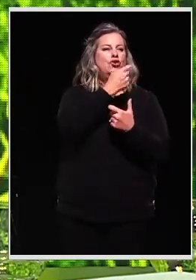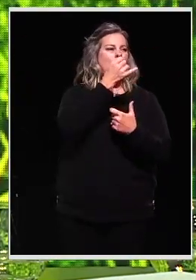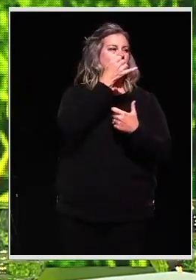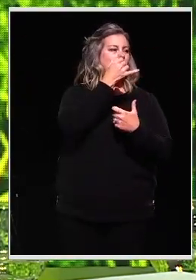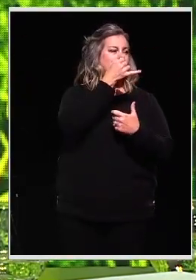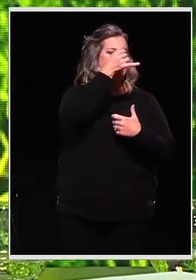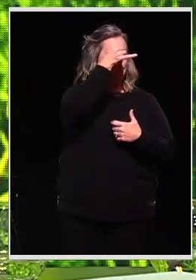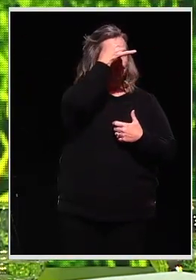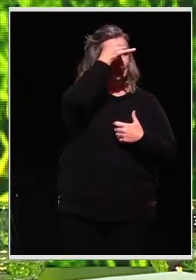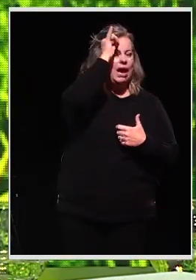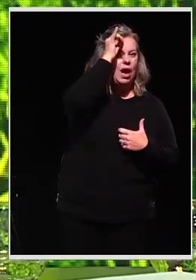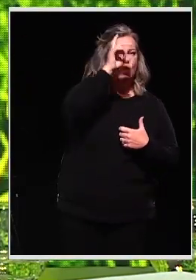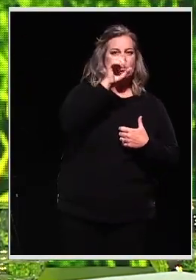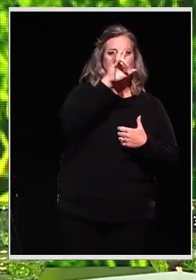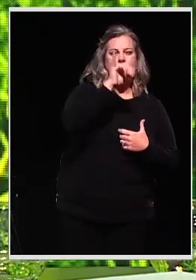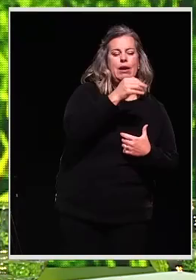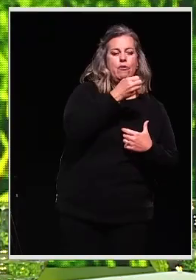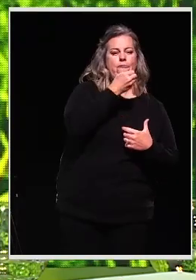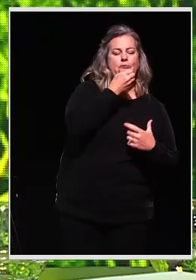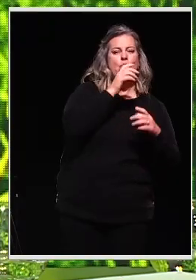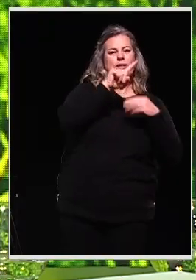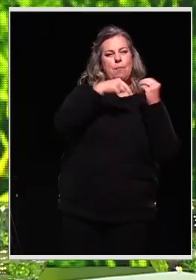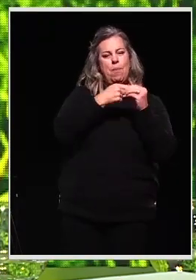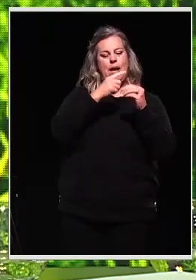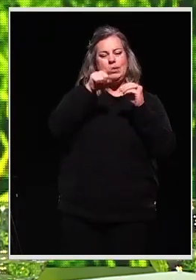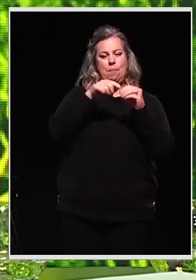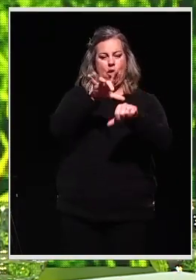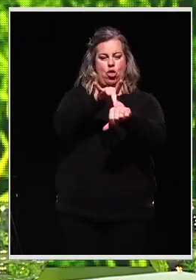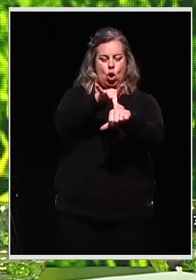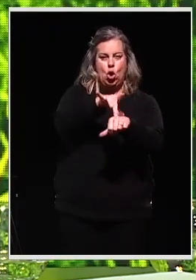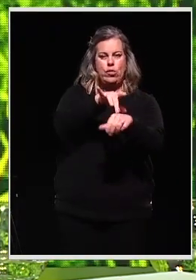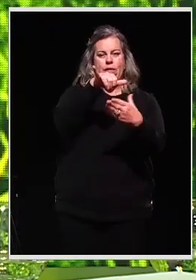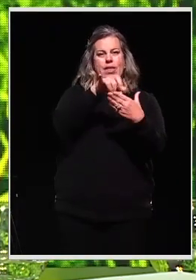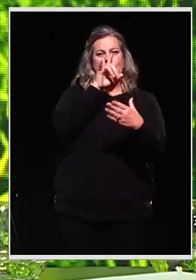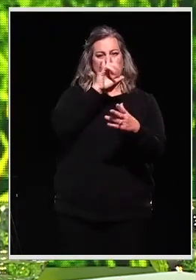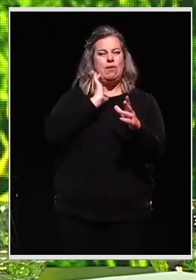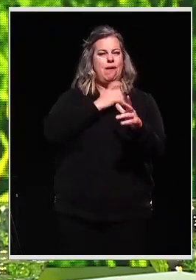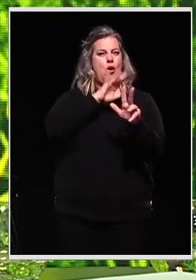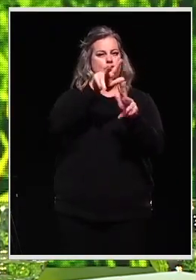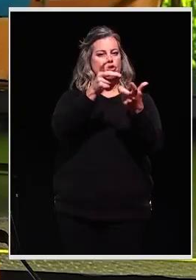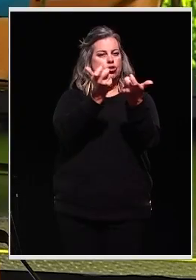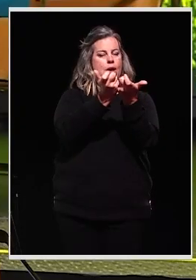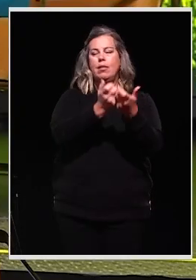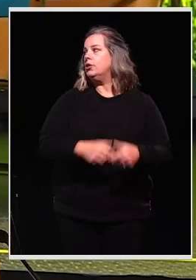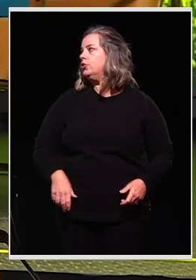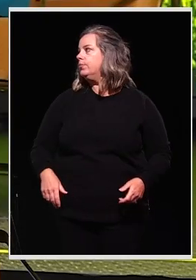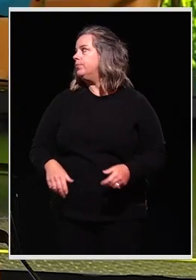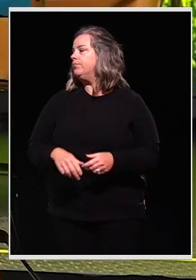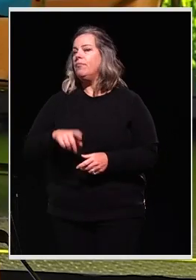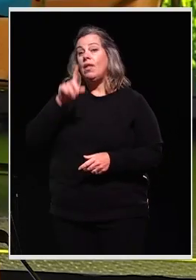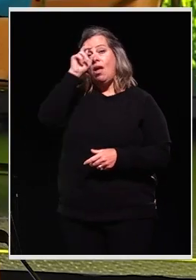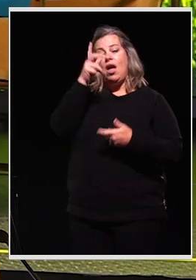we need tools and technologies that work and that we can trust. And I think that's kind of the race that we're up against right now. I think trust is the key